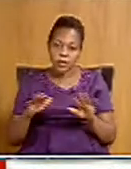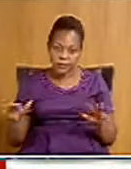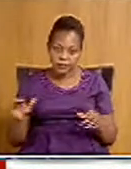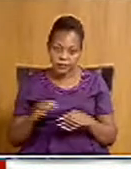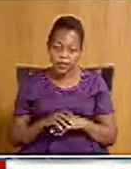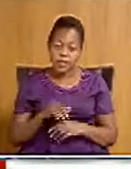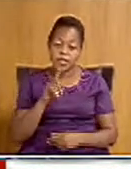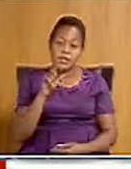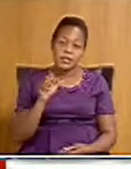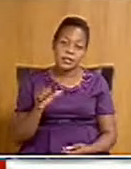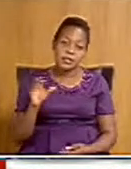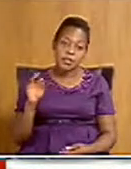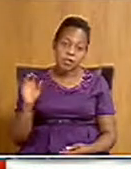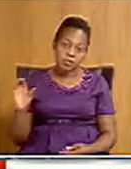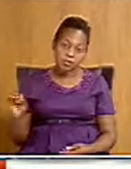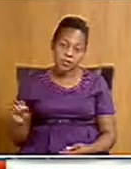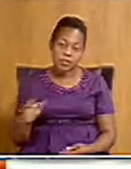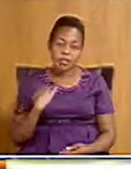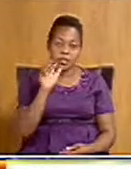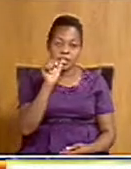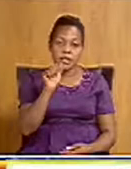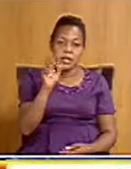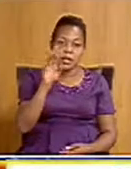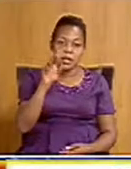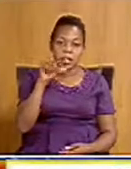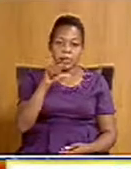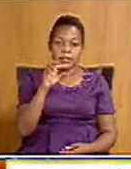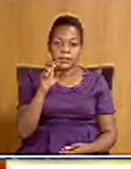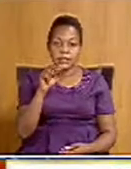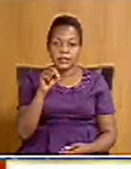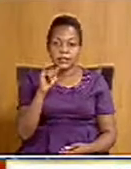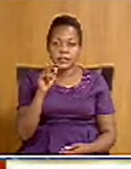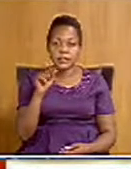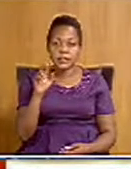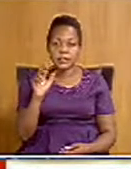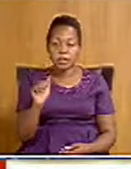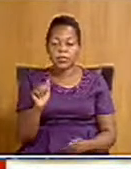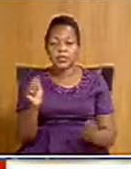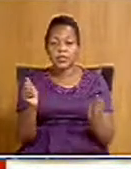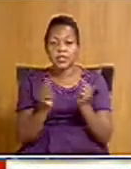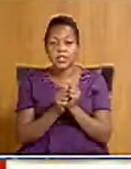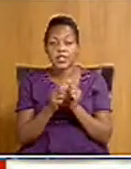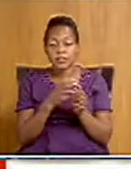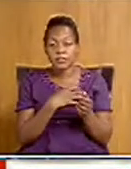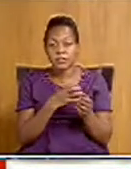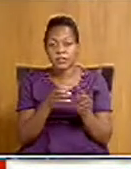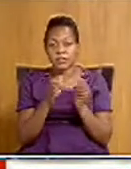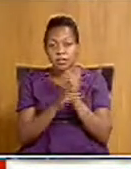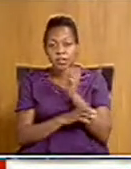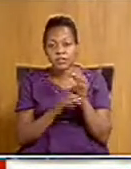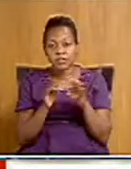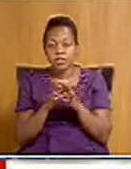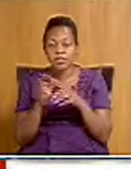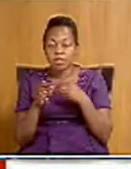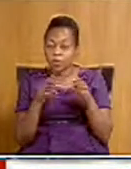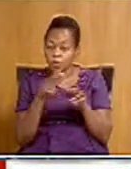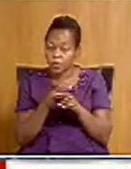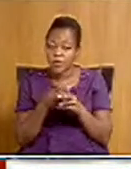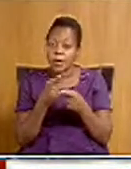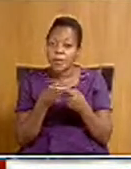By 1900, Argentina was the 10th richest country in the world. What then